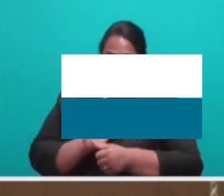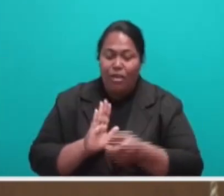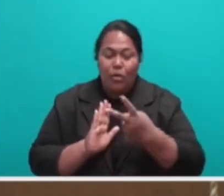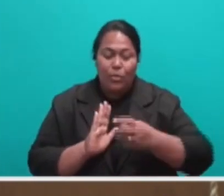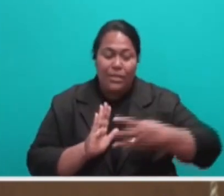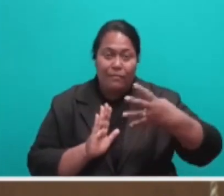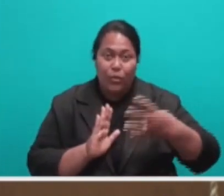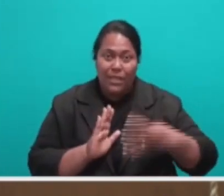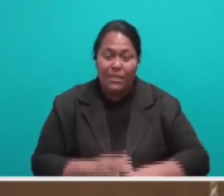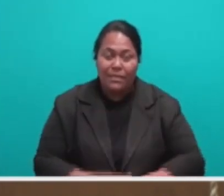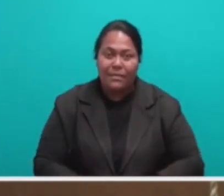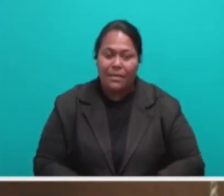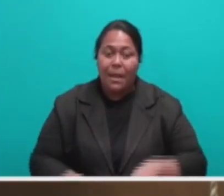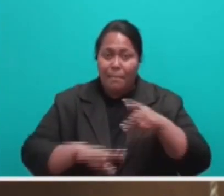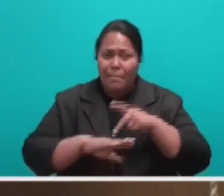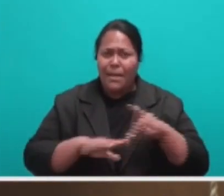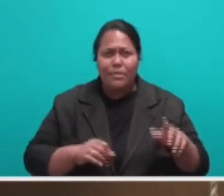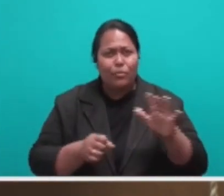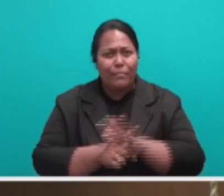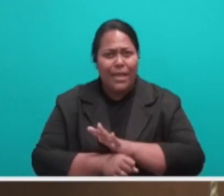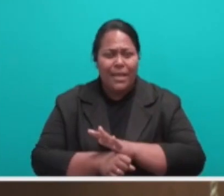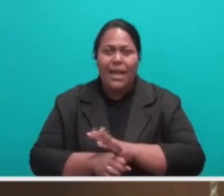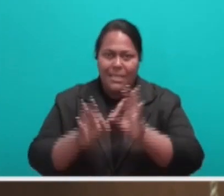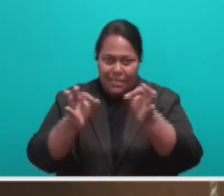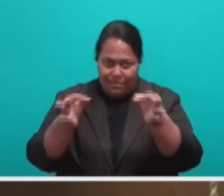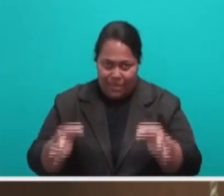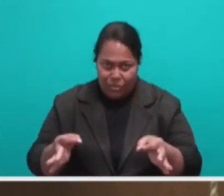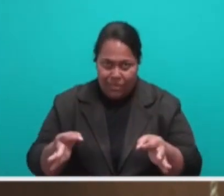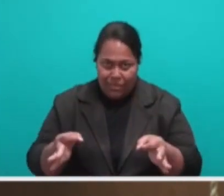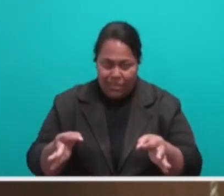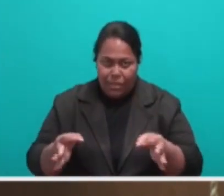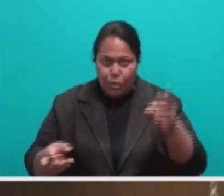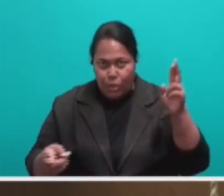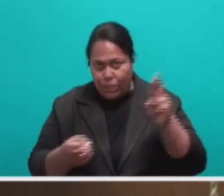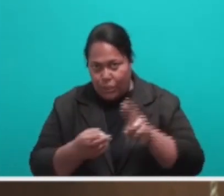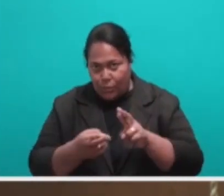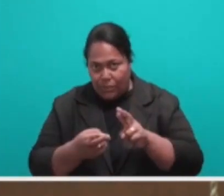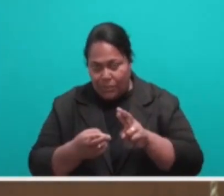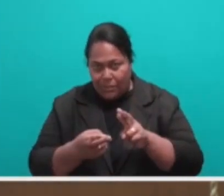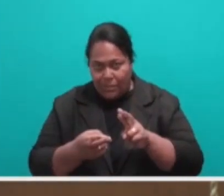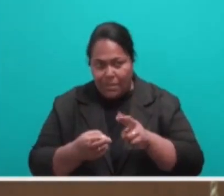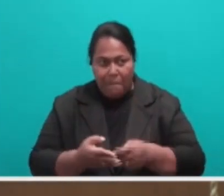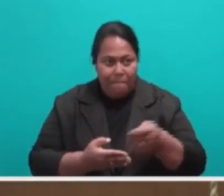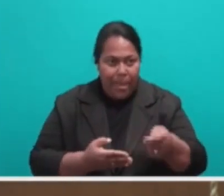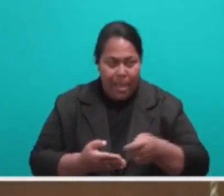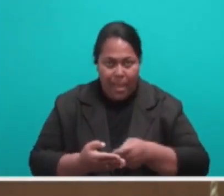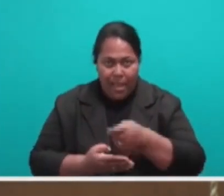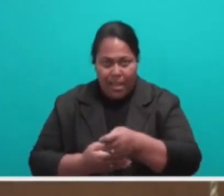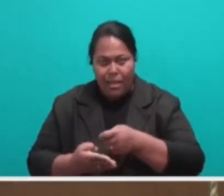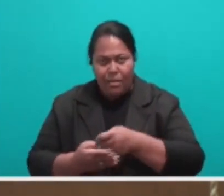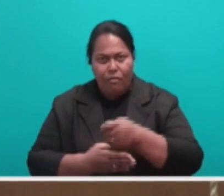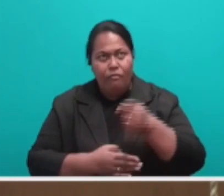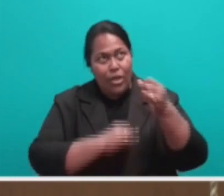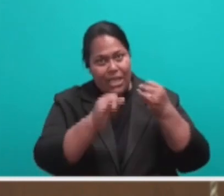2014, Parliament makes a determination to reduce the rates payable for overseas